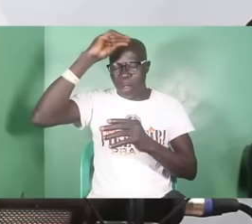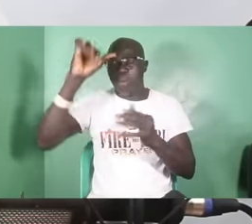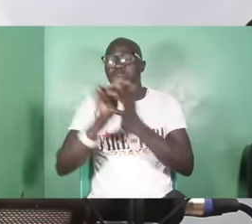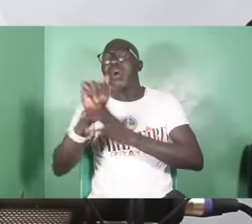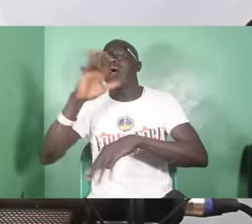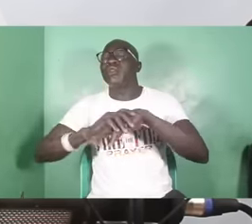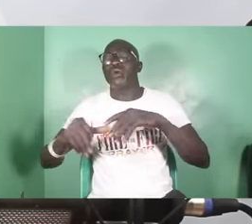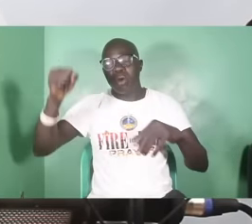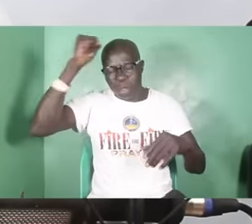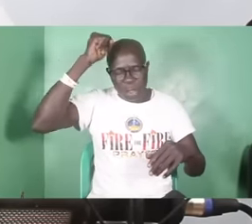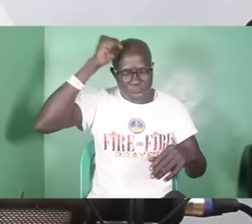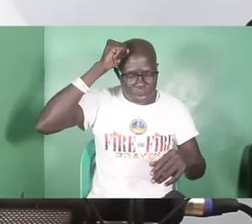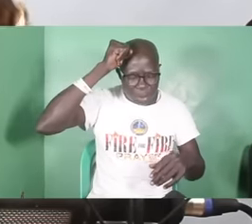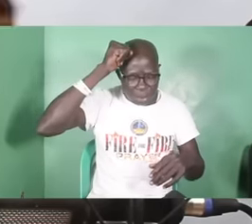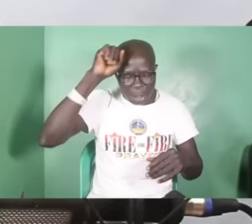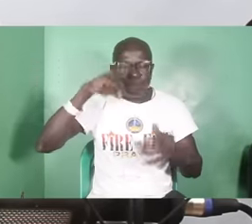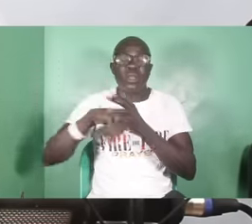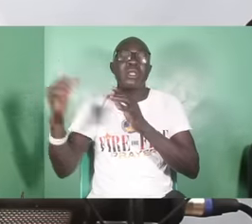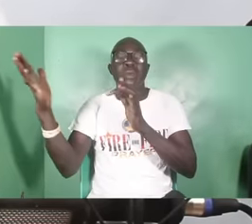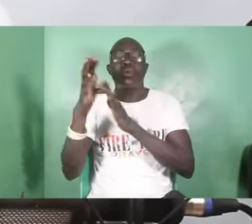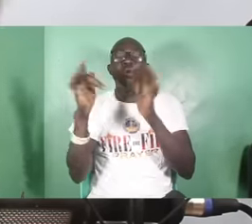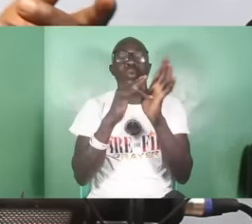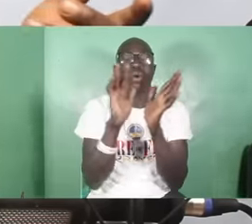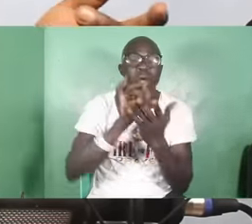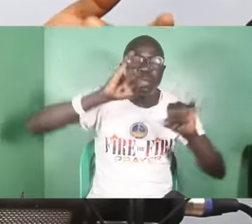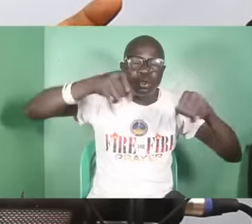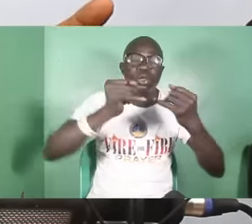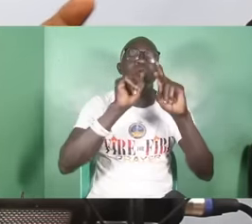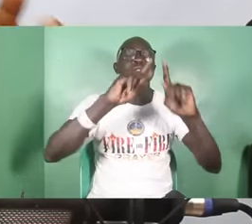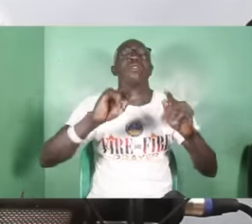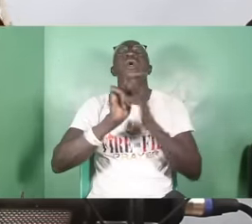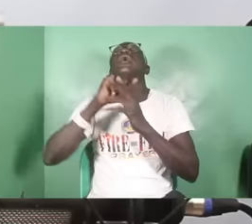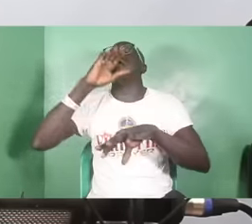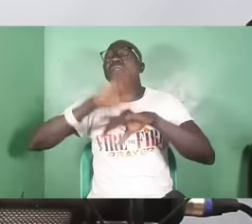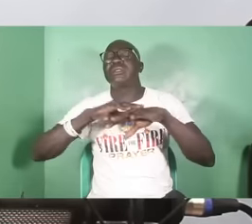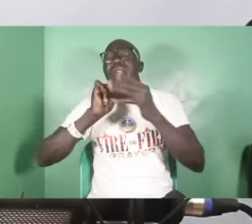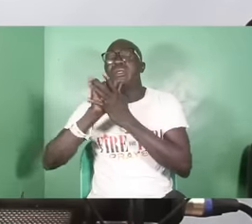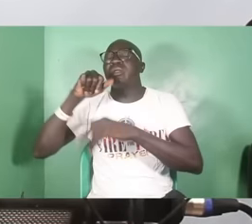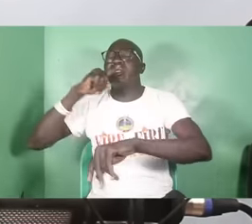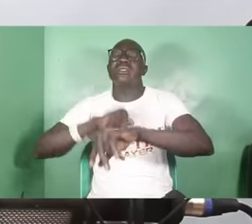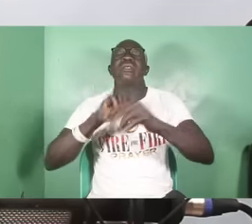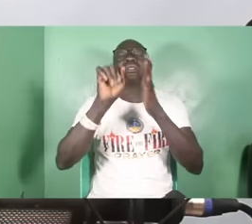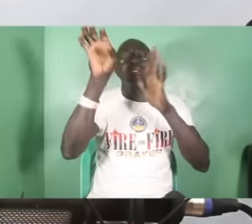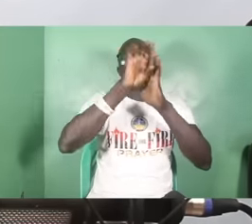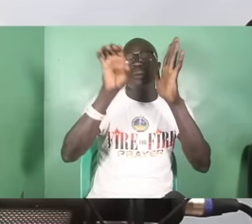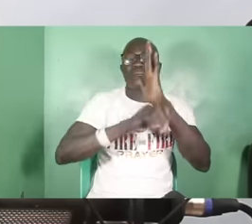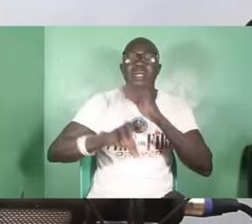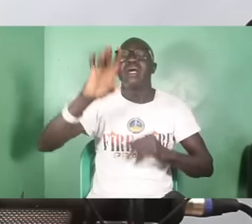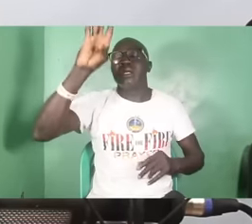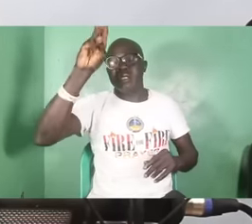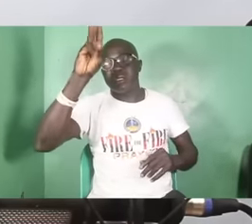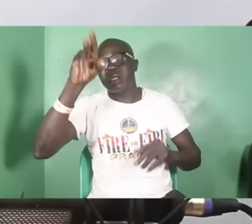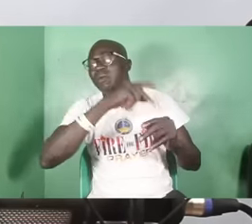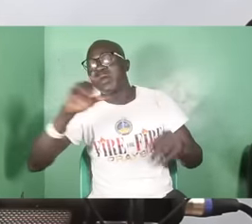ta pe ni Samson. The call Samson. Ninu iwe nidajo. The book of Judges. Old time ki lo bayi. Chapter 16. Chapter 16.